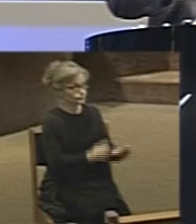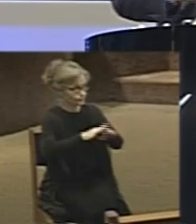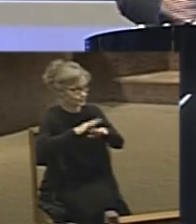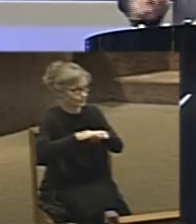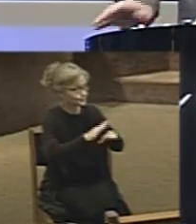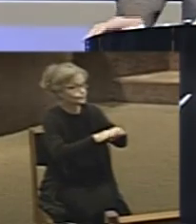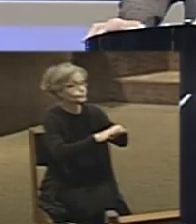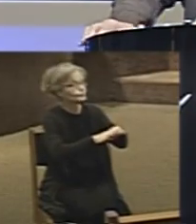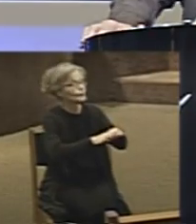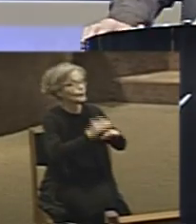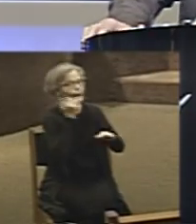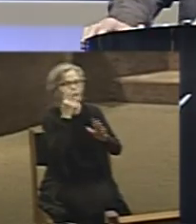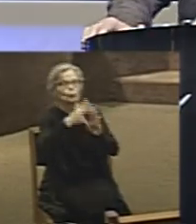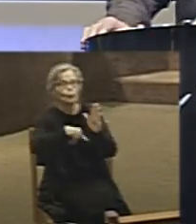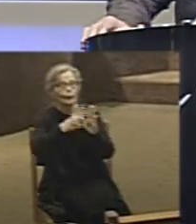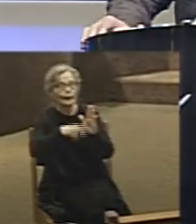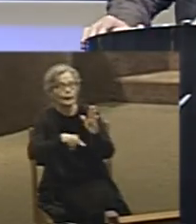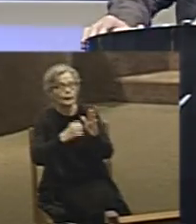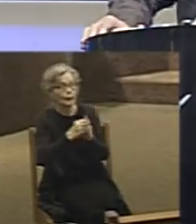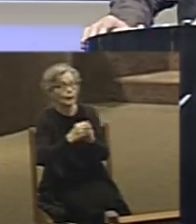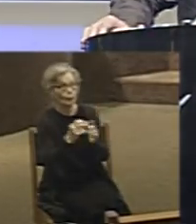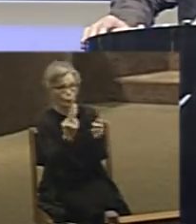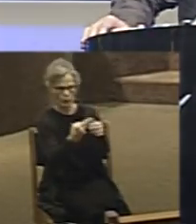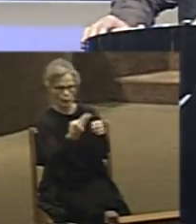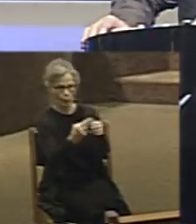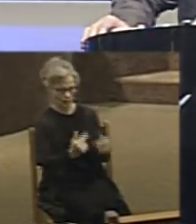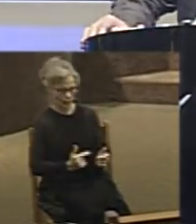If you read that in the Living Bible